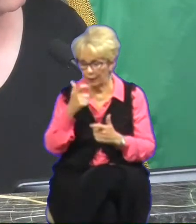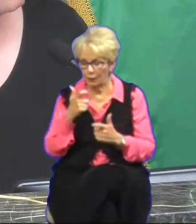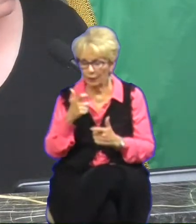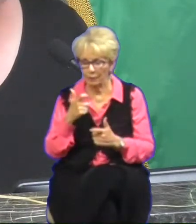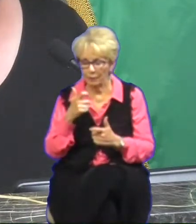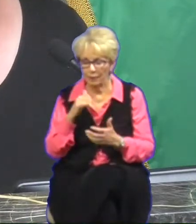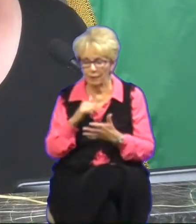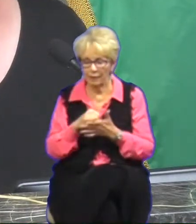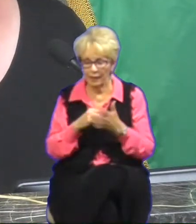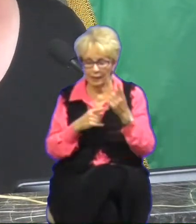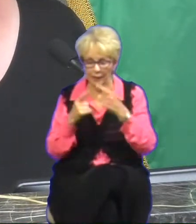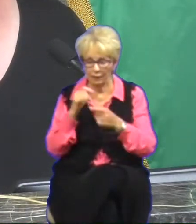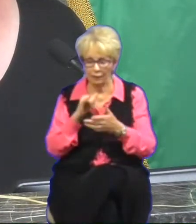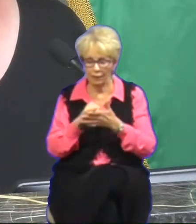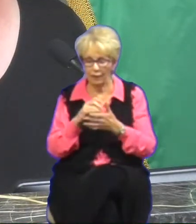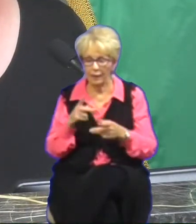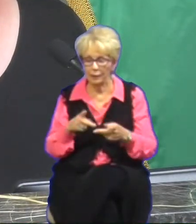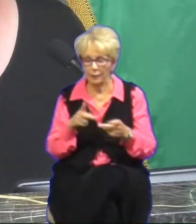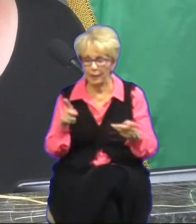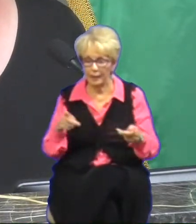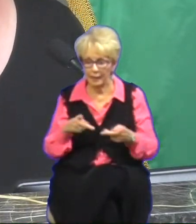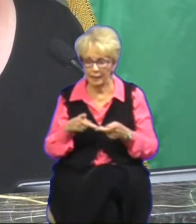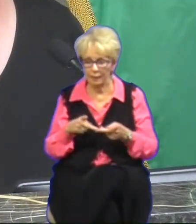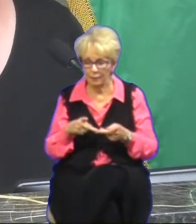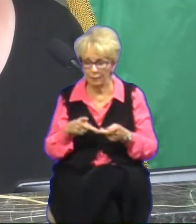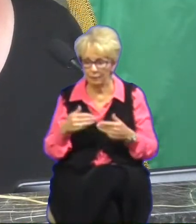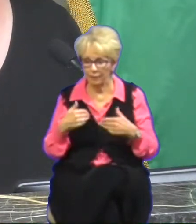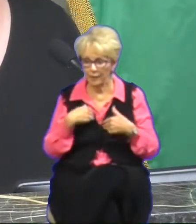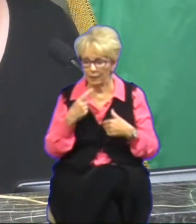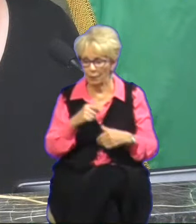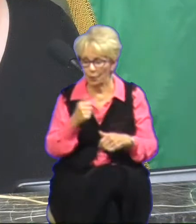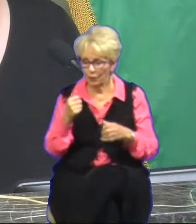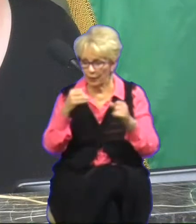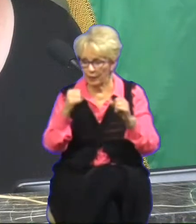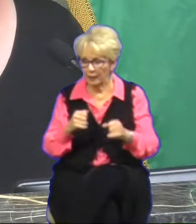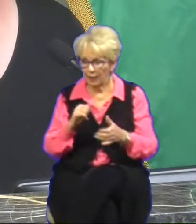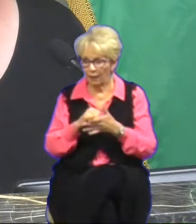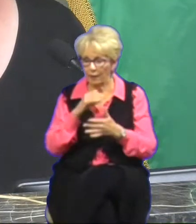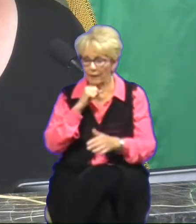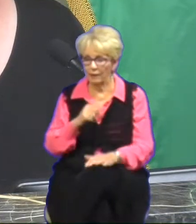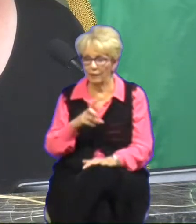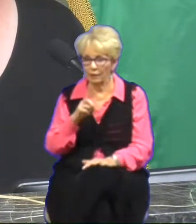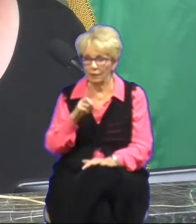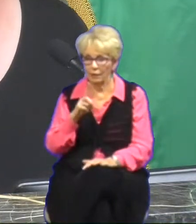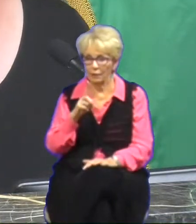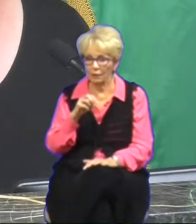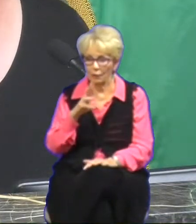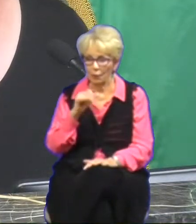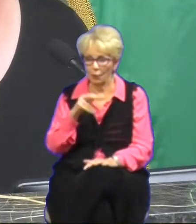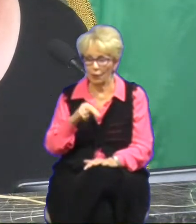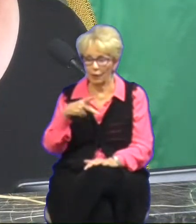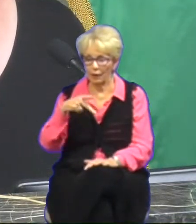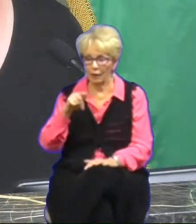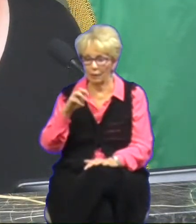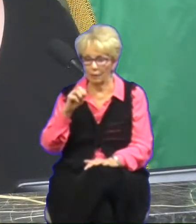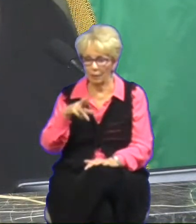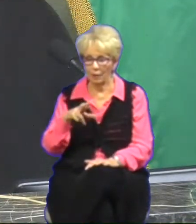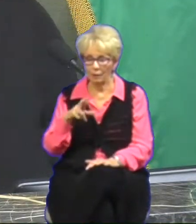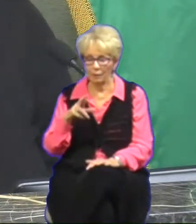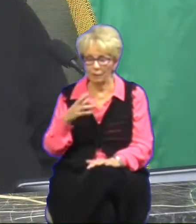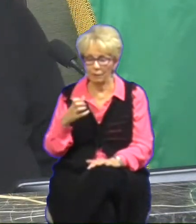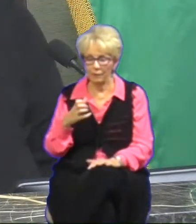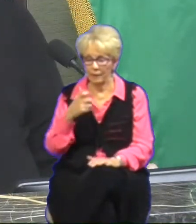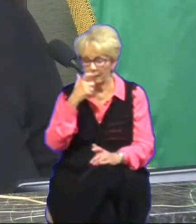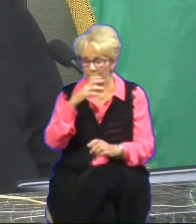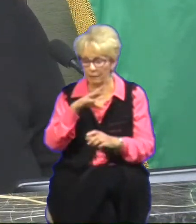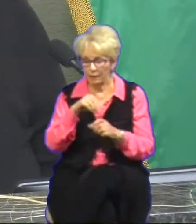in being considered for this position. And then we have one other individual, and that is Dorian Palmer, who has also expressed an interest in